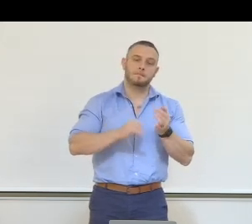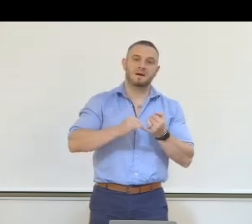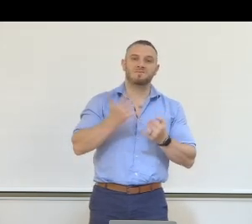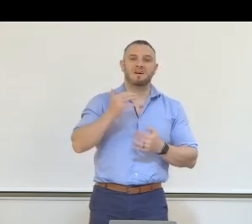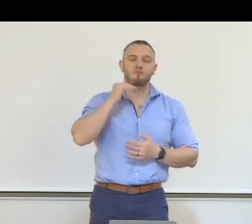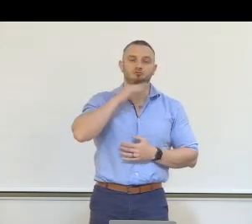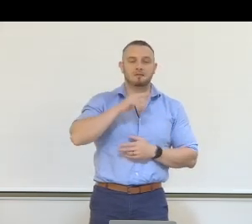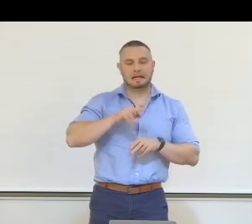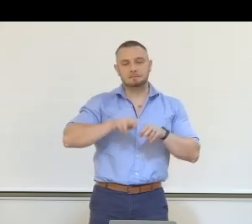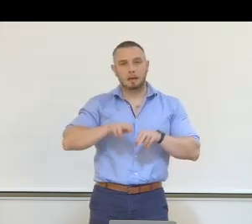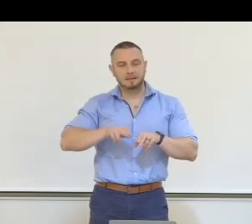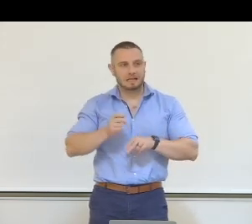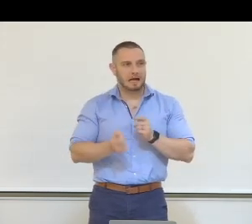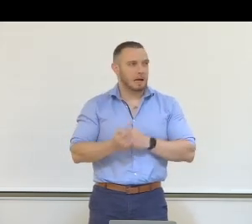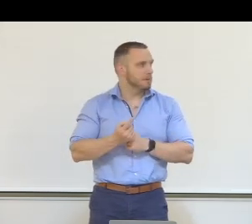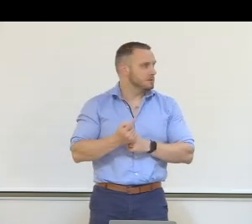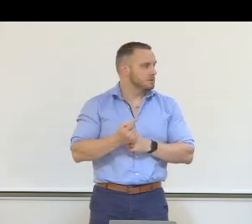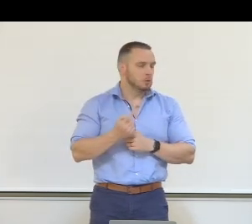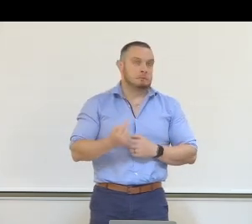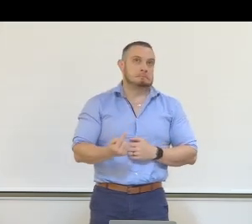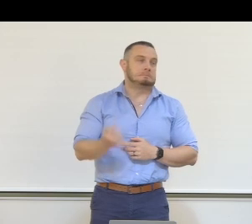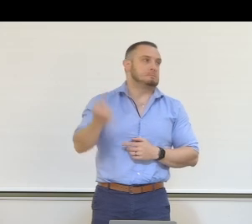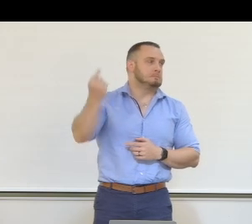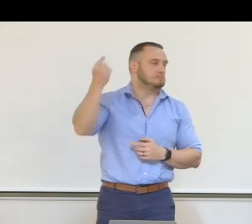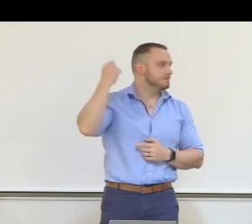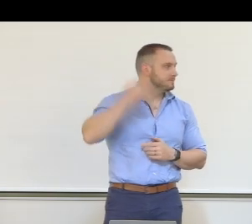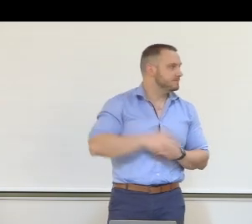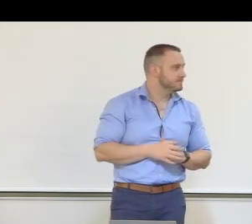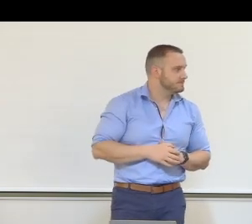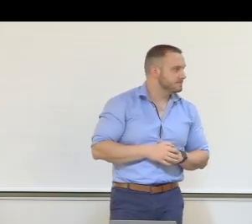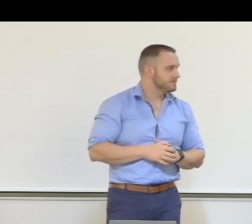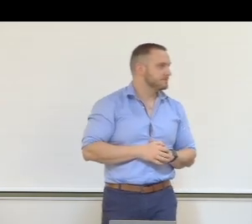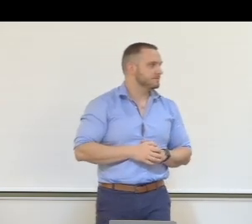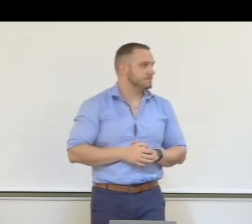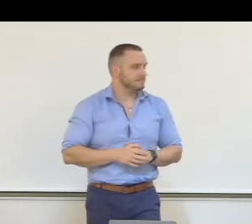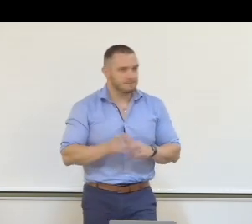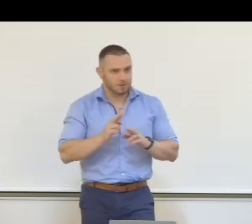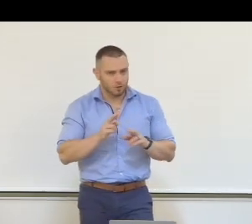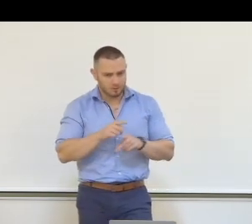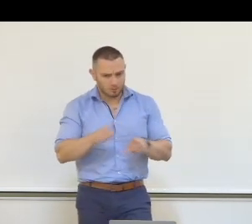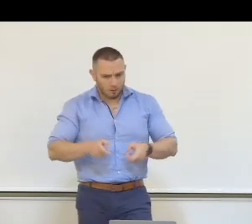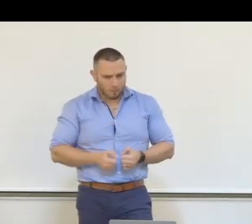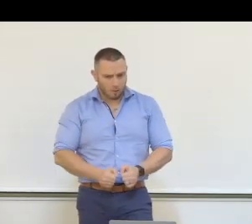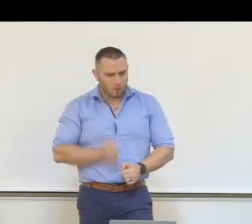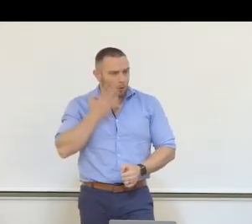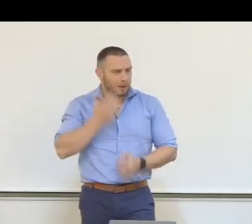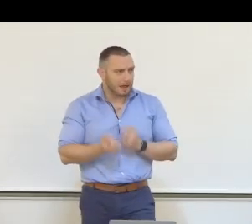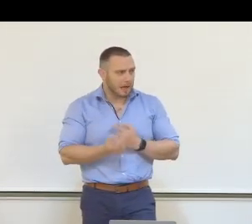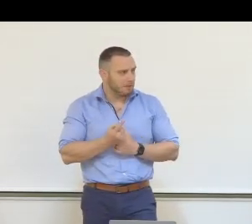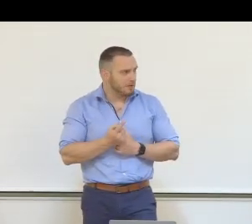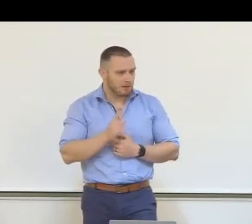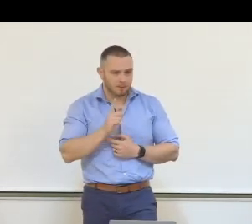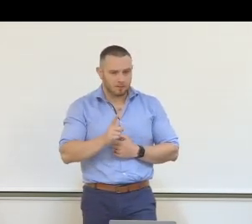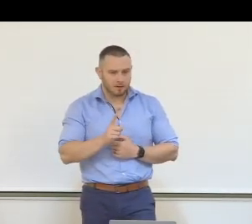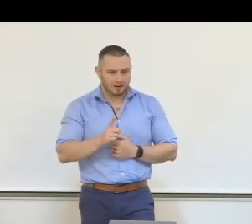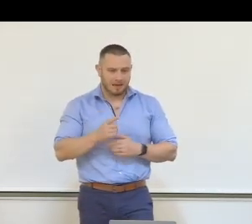that happened a long time ago, let's say. Hopefully, all of you were born at that time, but I work a